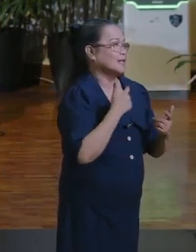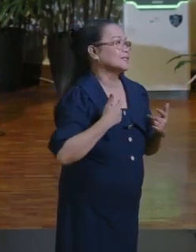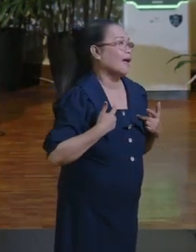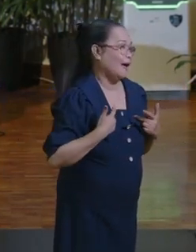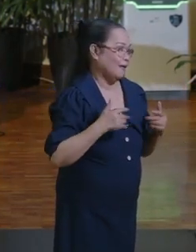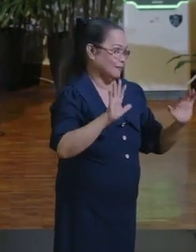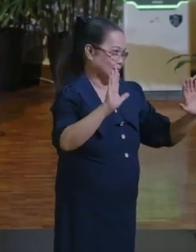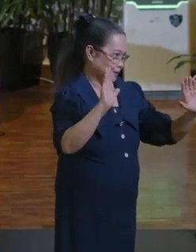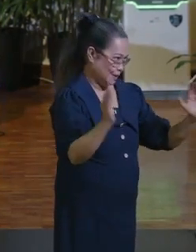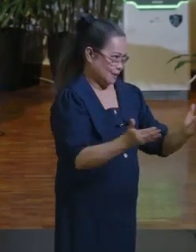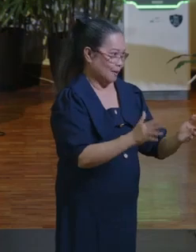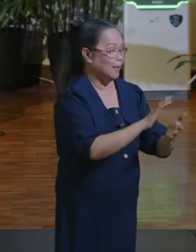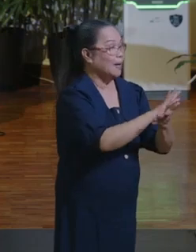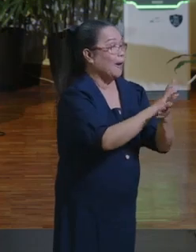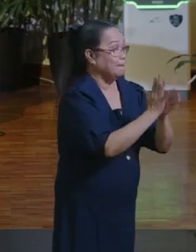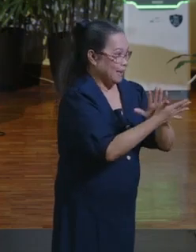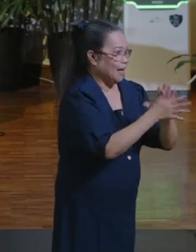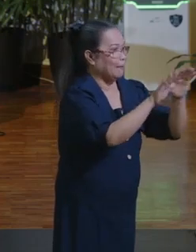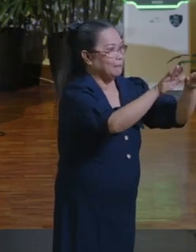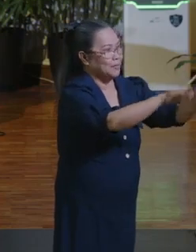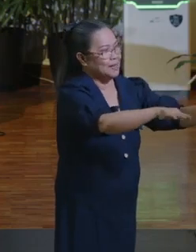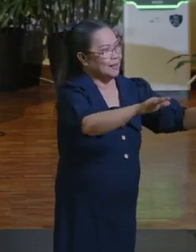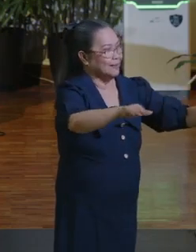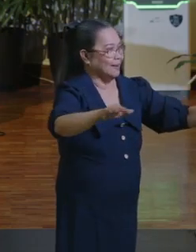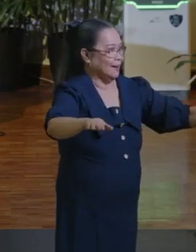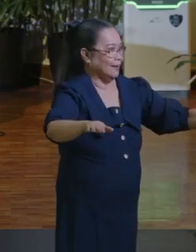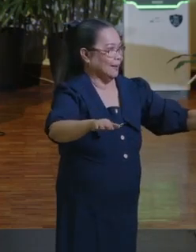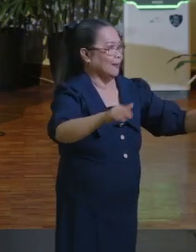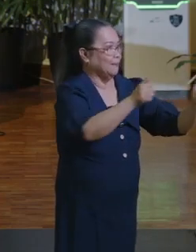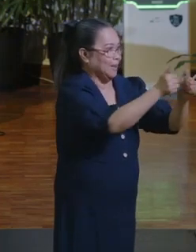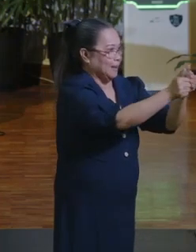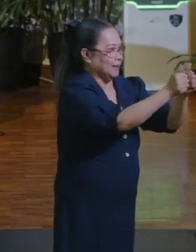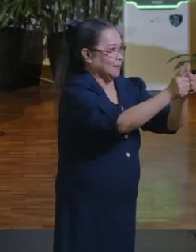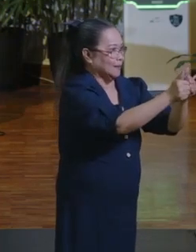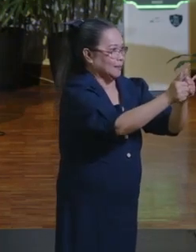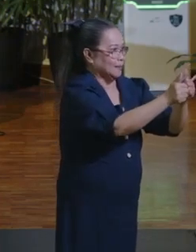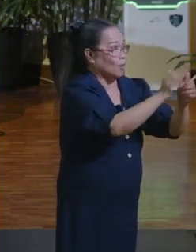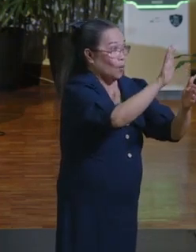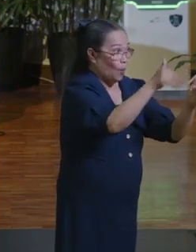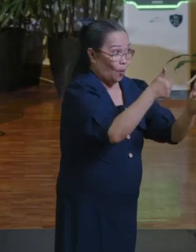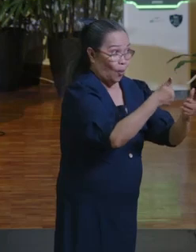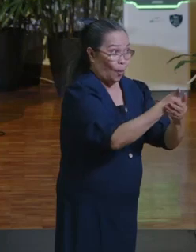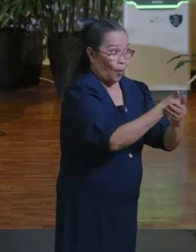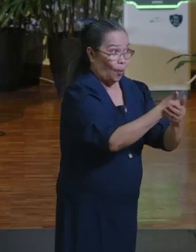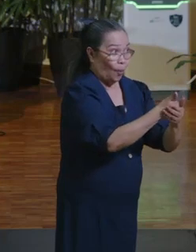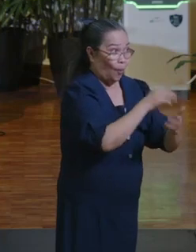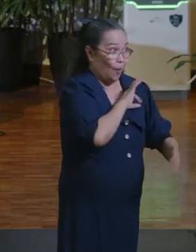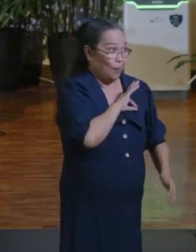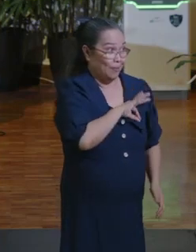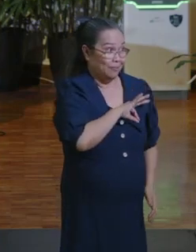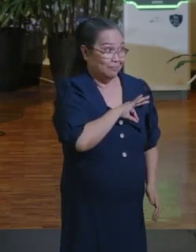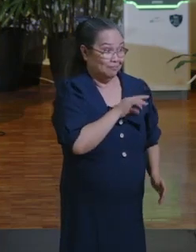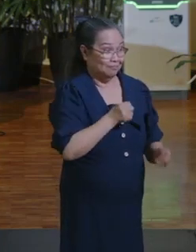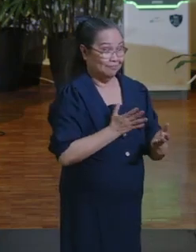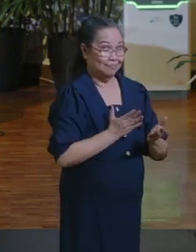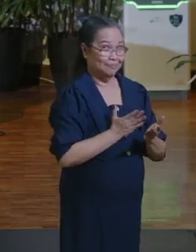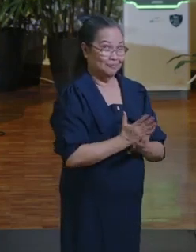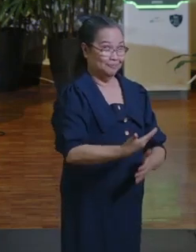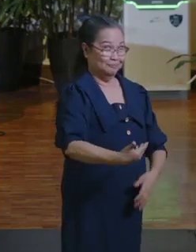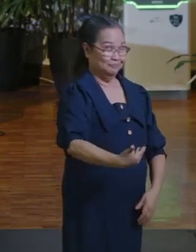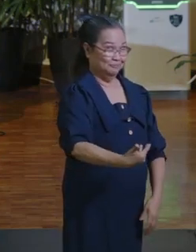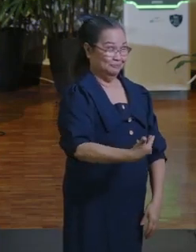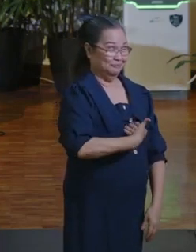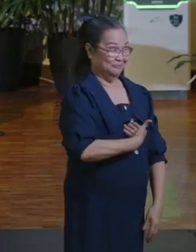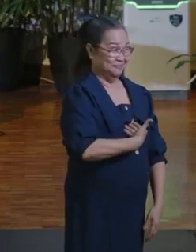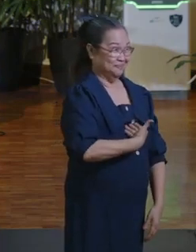ibig sabihin ng becoming sons of God. Lahat ng rights, lahat ng pribilehyo ng mga anak